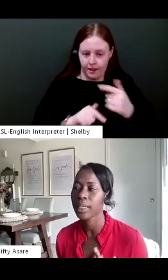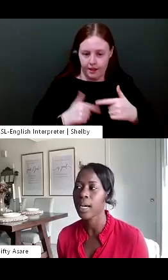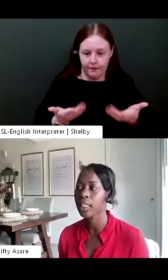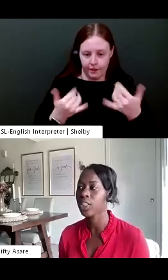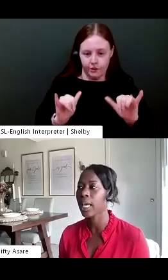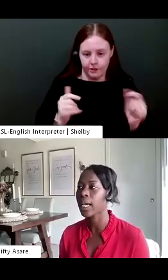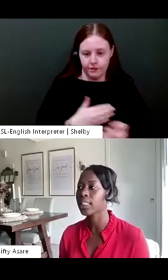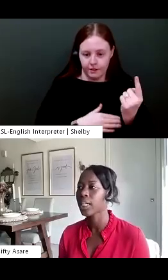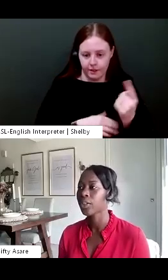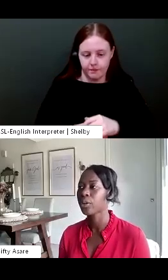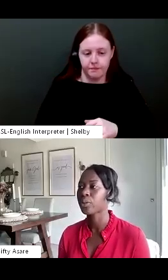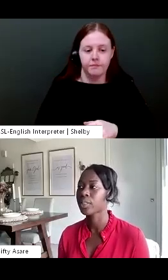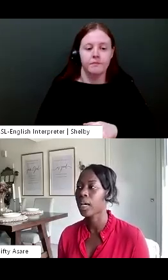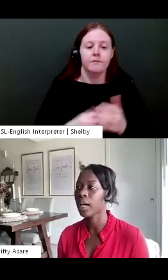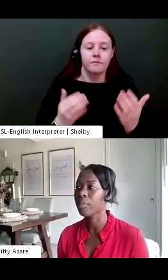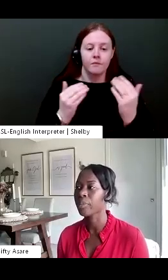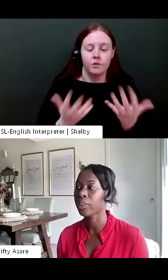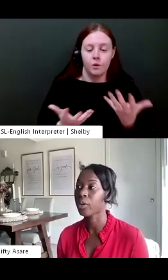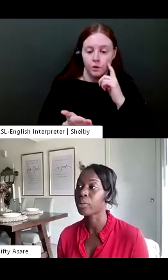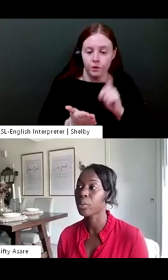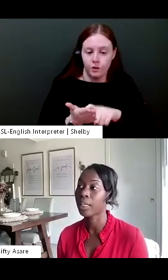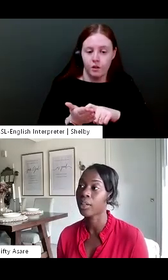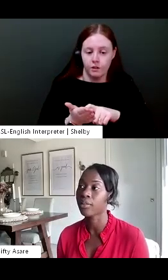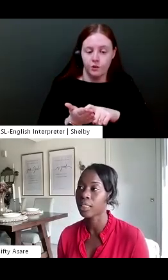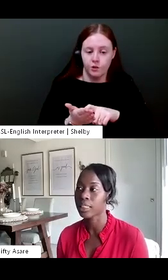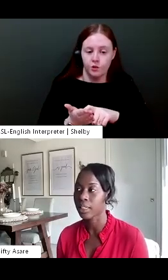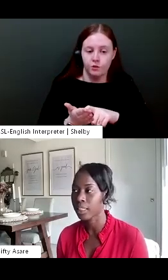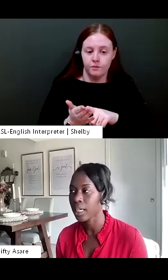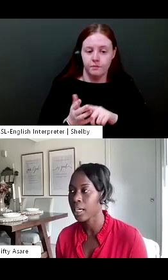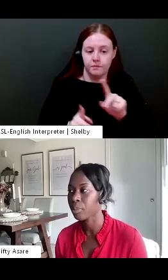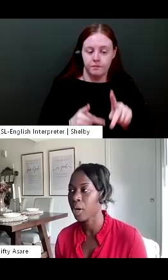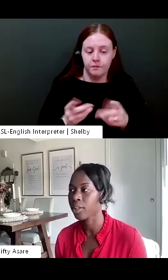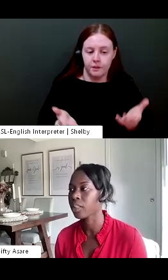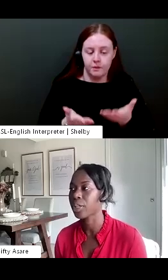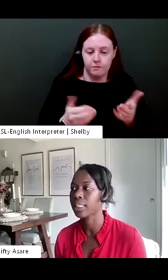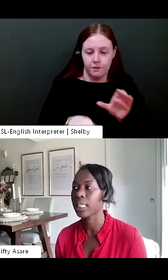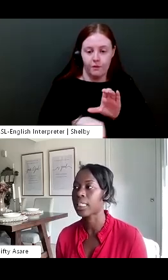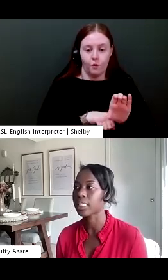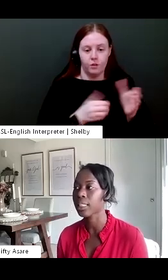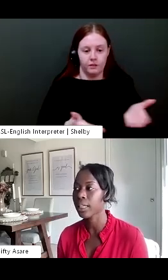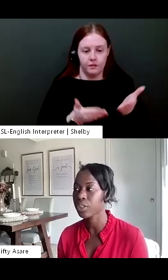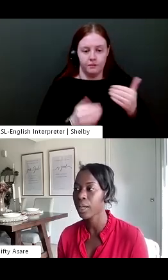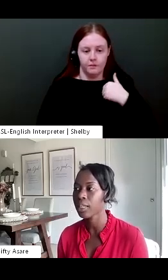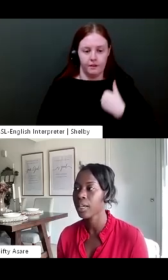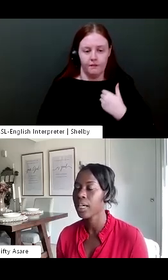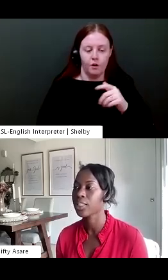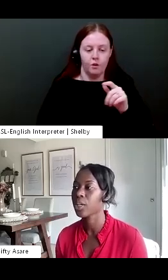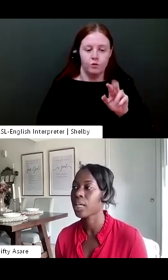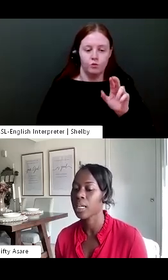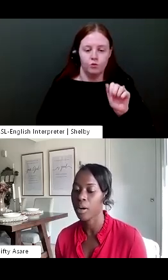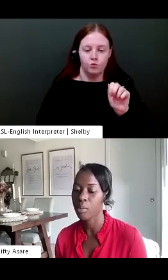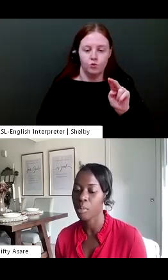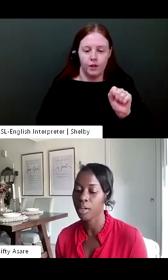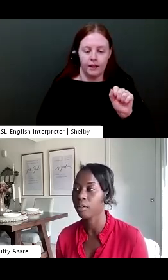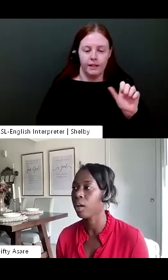want to acknowledge that that there are those who are here involuntarily as part of the transatlantic slave trade. And so